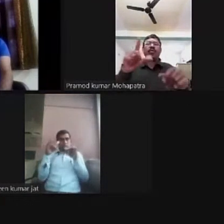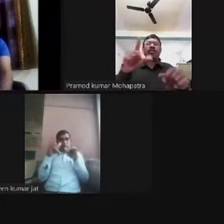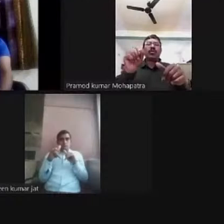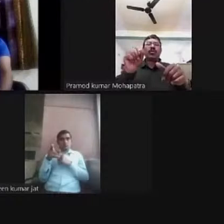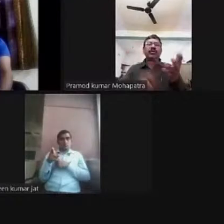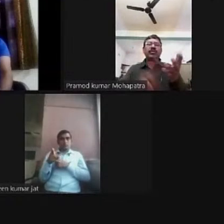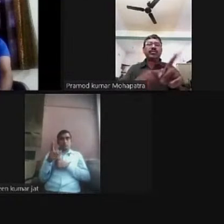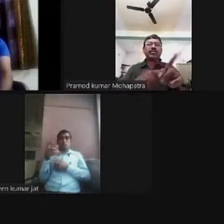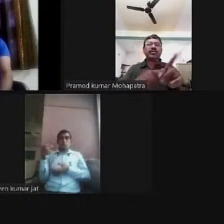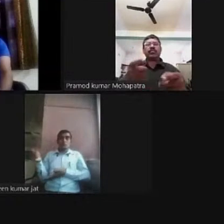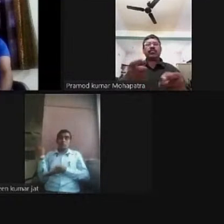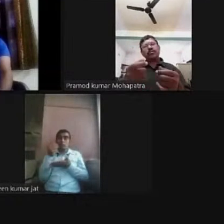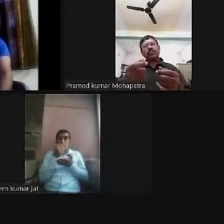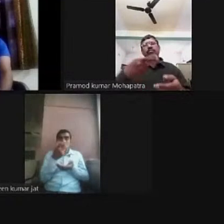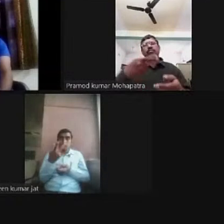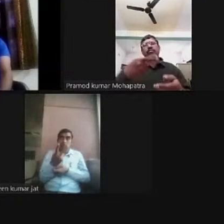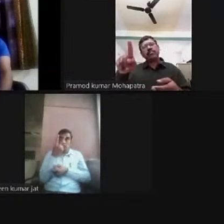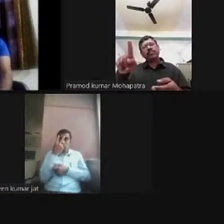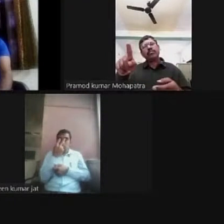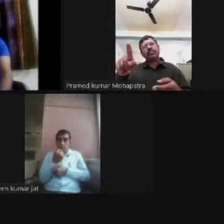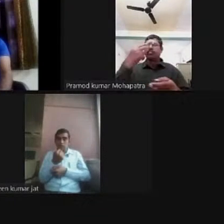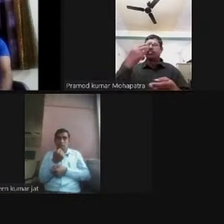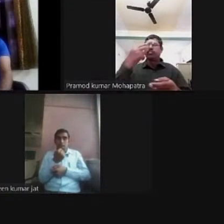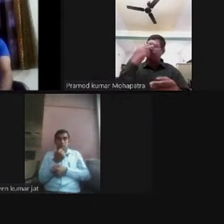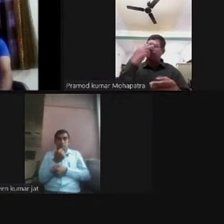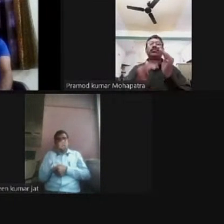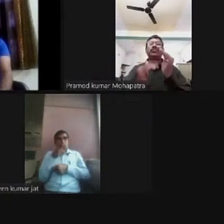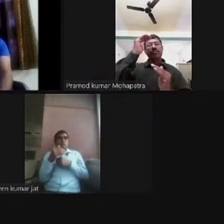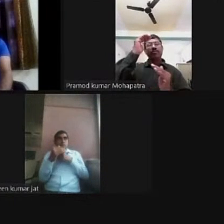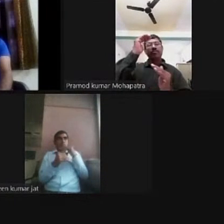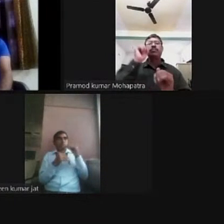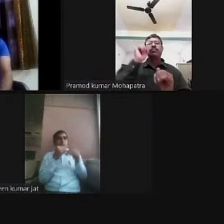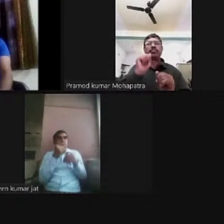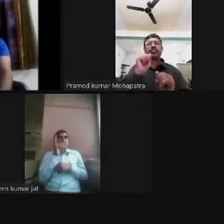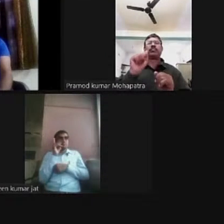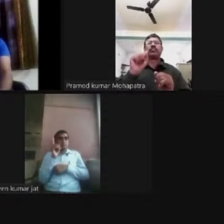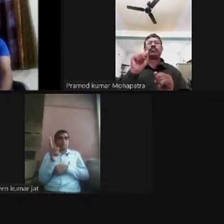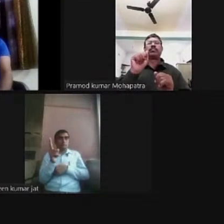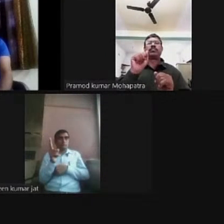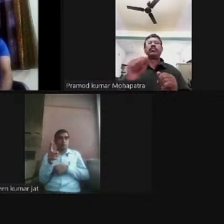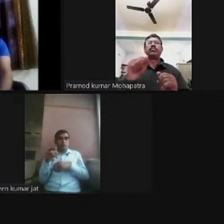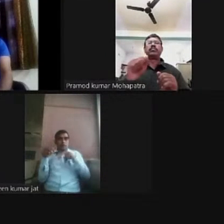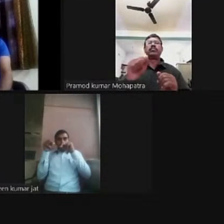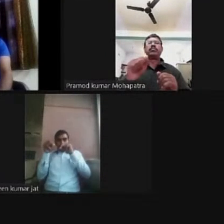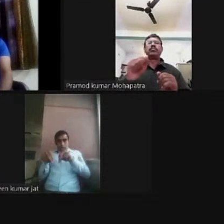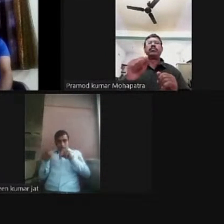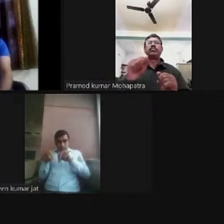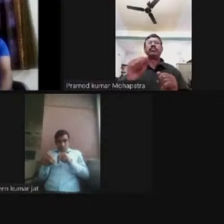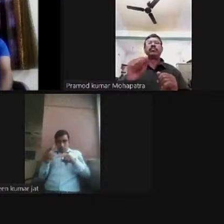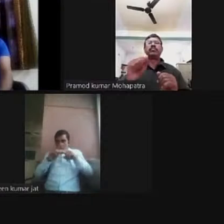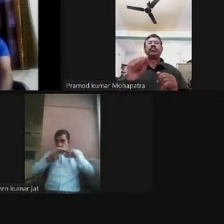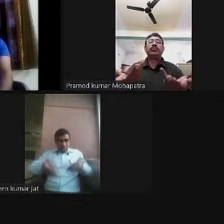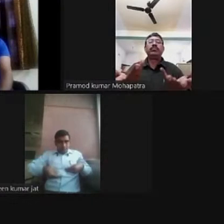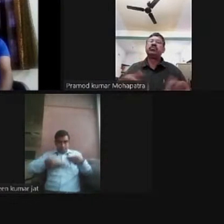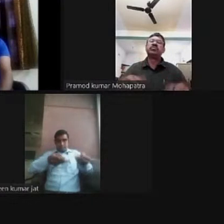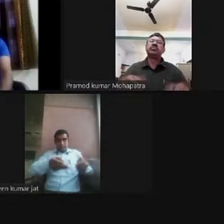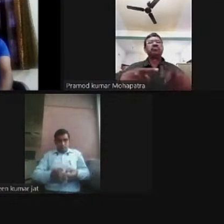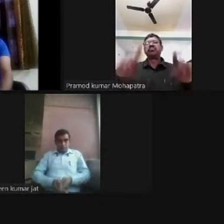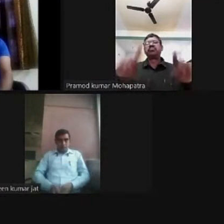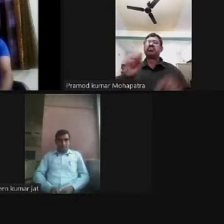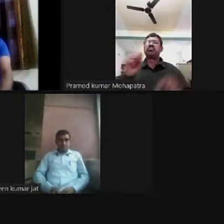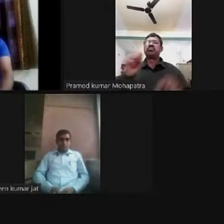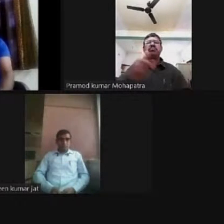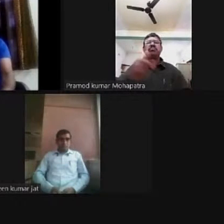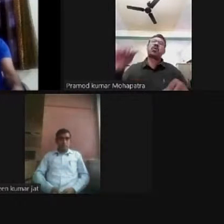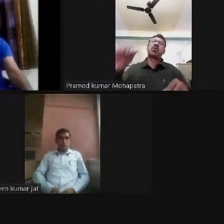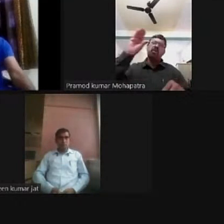and and we prepared a budget for the blind person's development, but we didn't manage